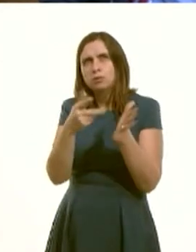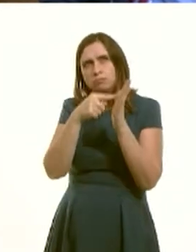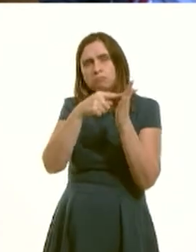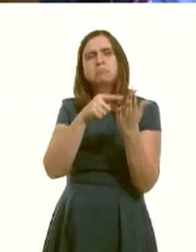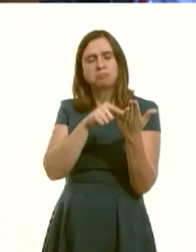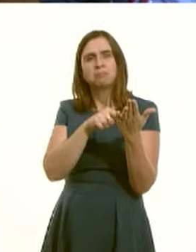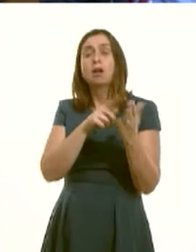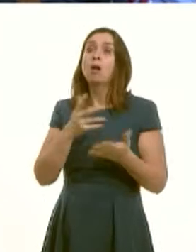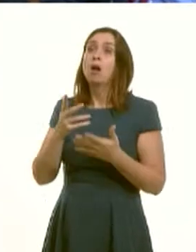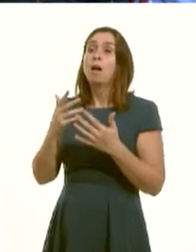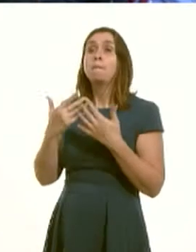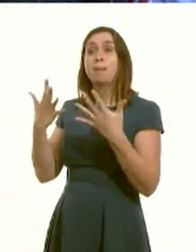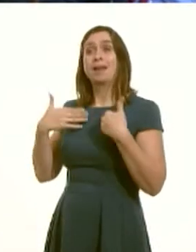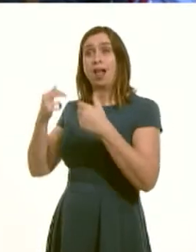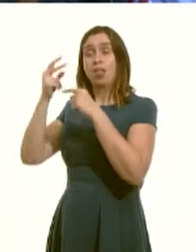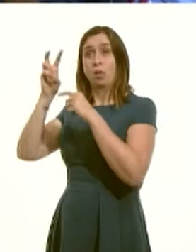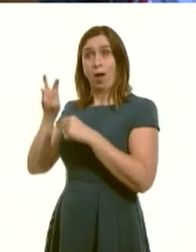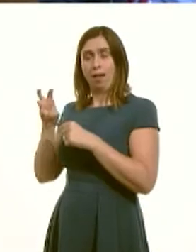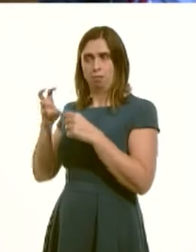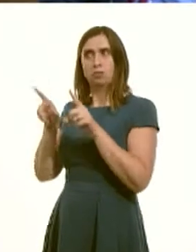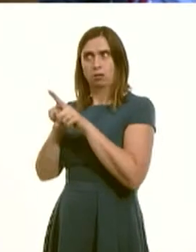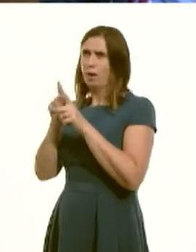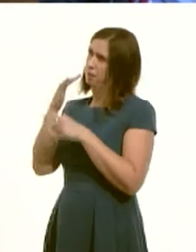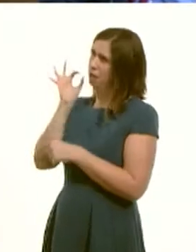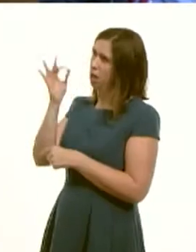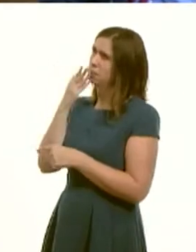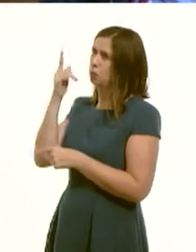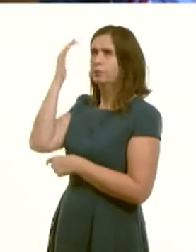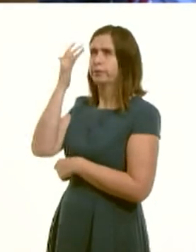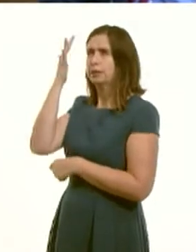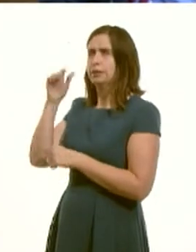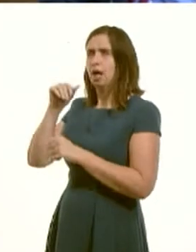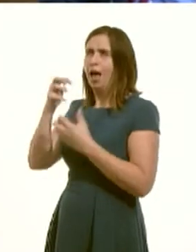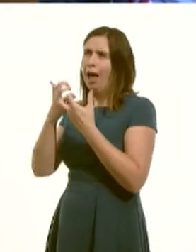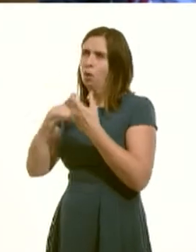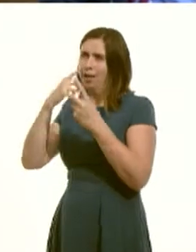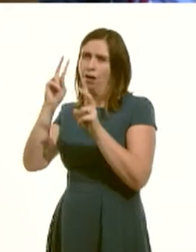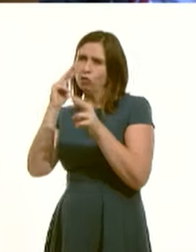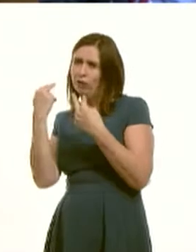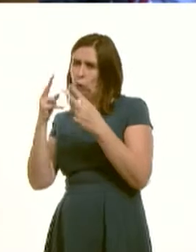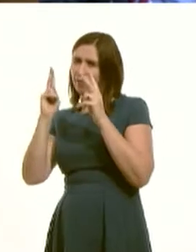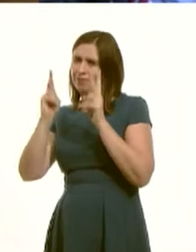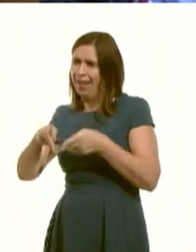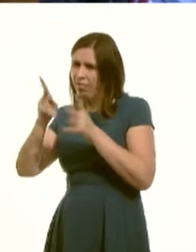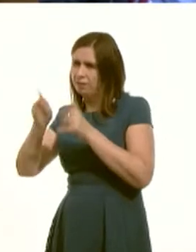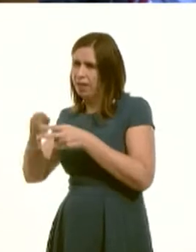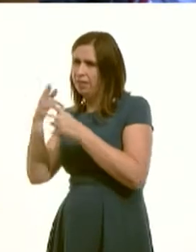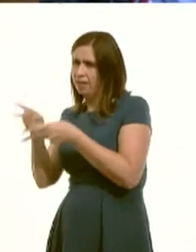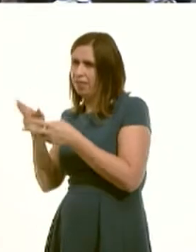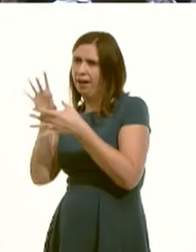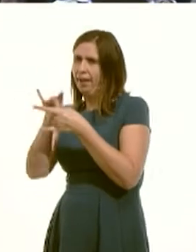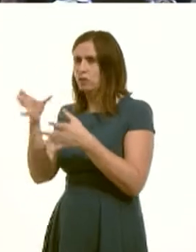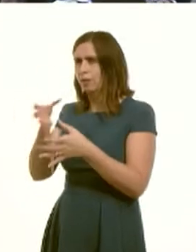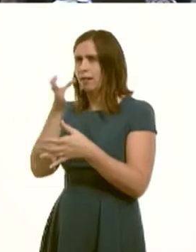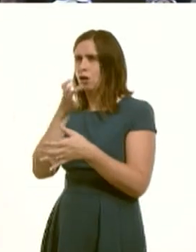meantime, Public Health Wales have also been asked to consider the processes in place to review alcohol-related deaths with a view, of course, to improving prevention